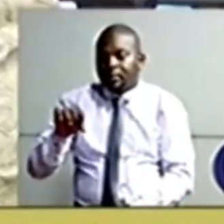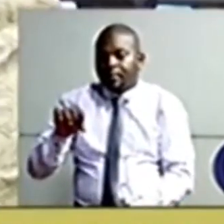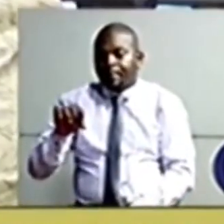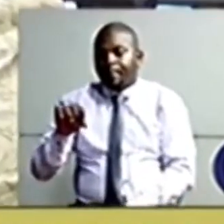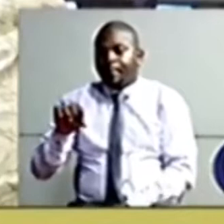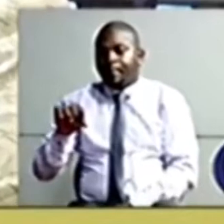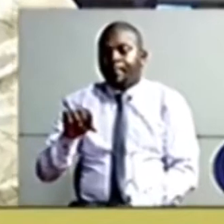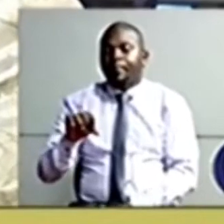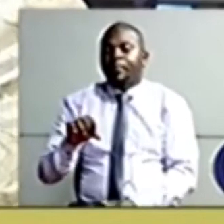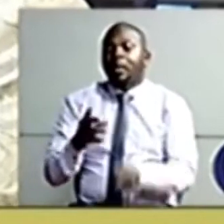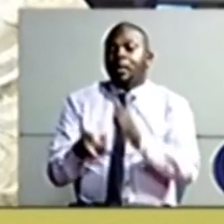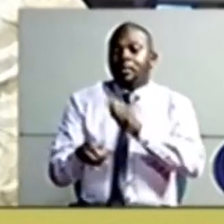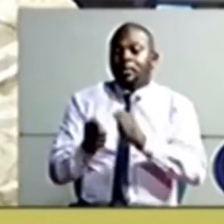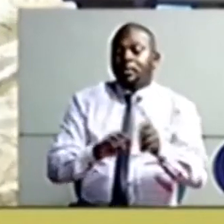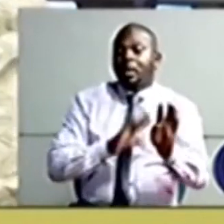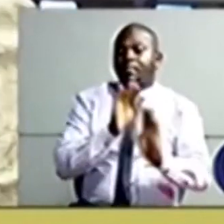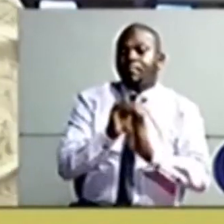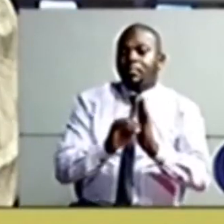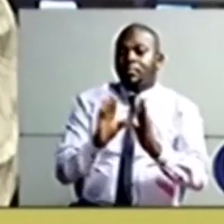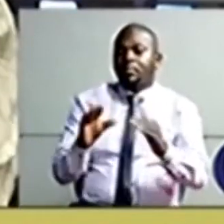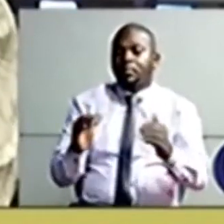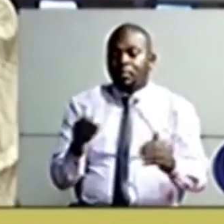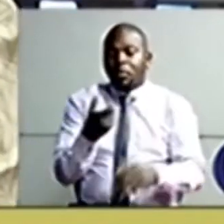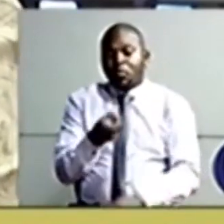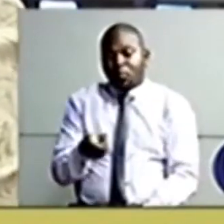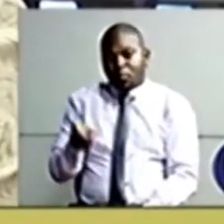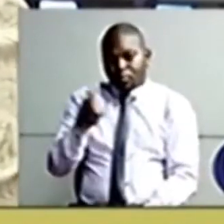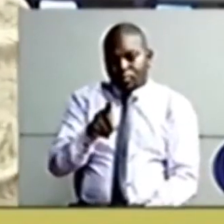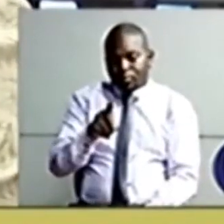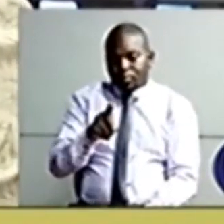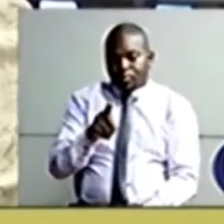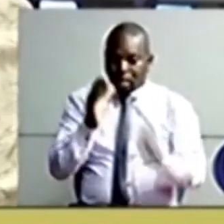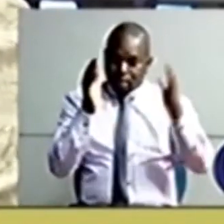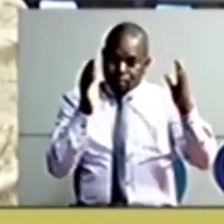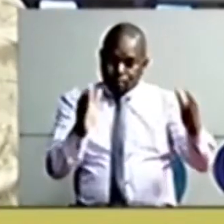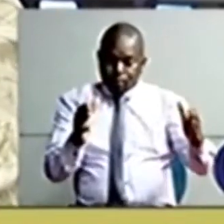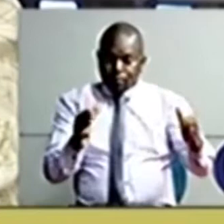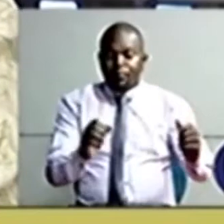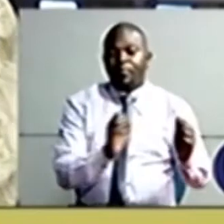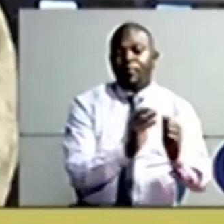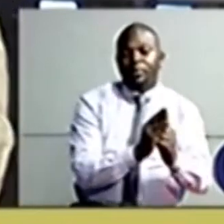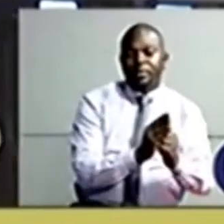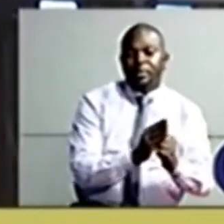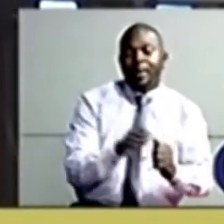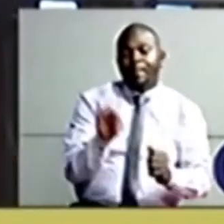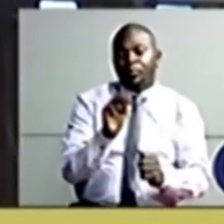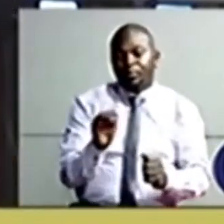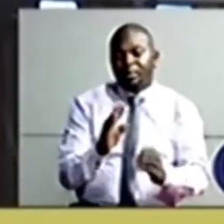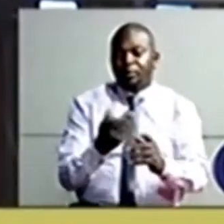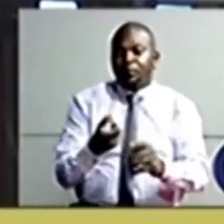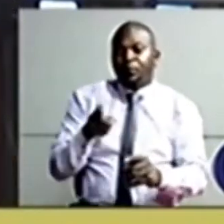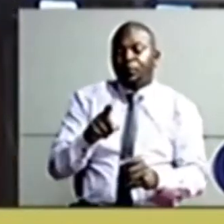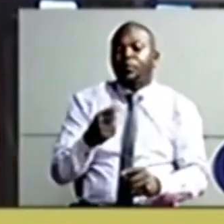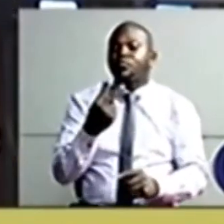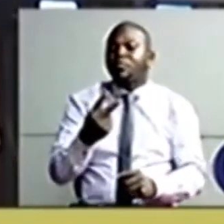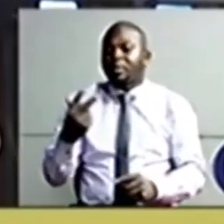April 2019. The main changes to the program have been the increased scope from 14 municipalities to 22 and